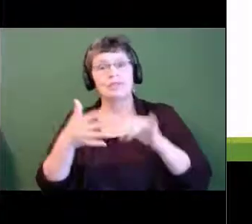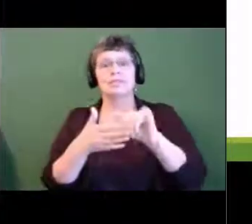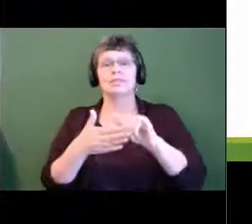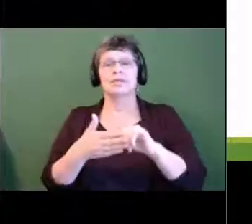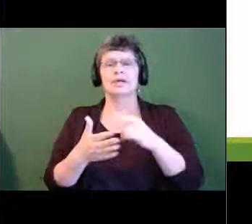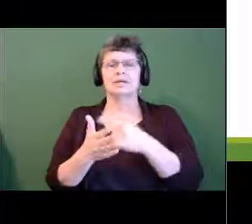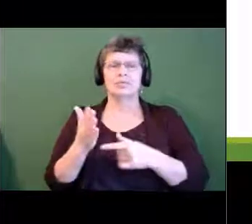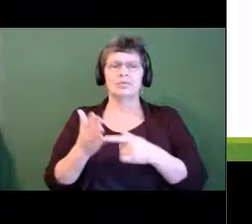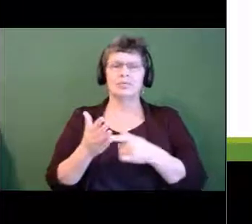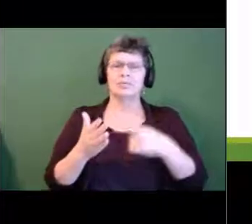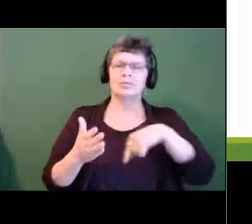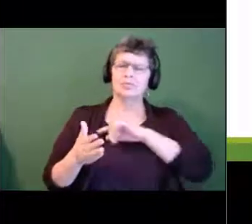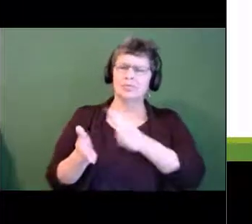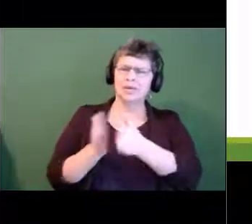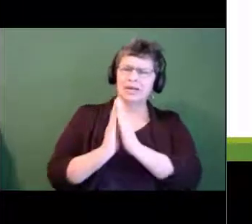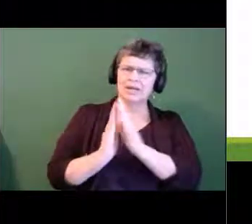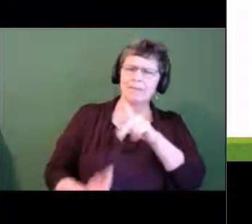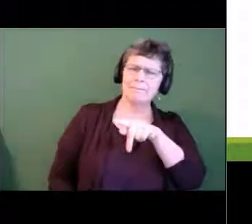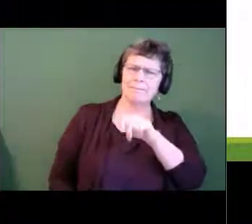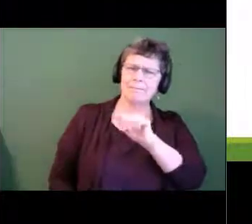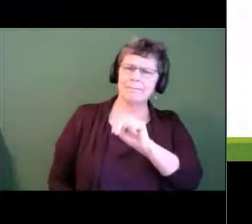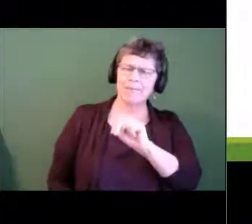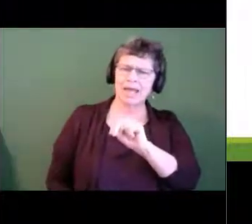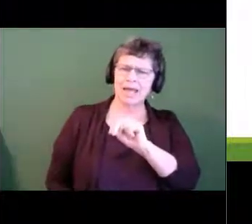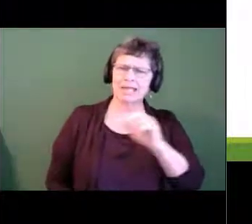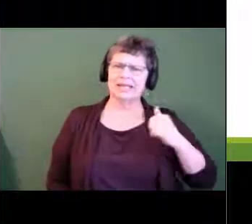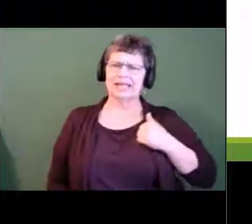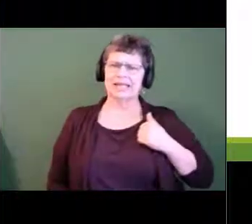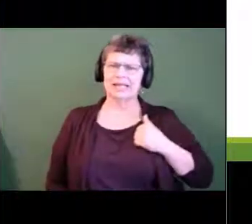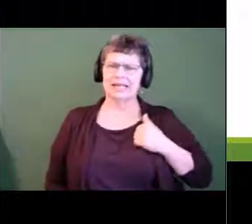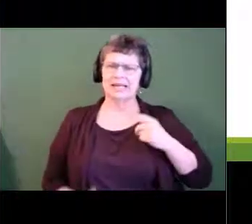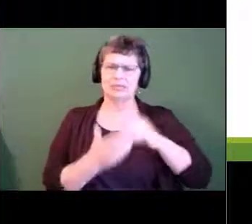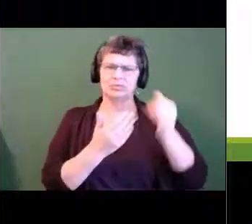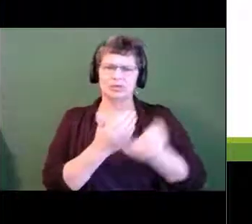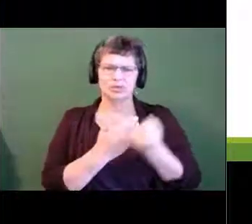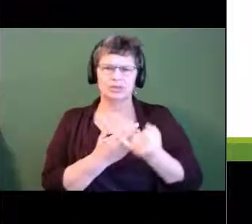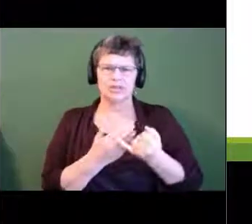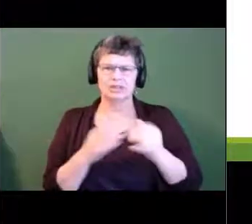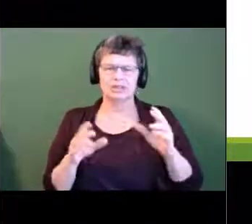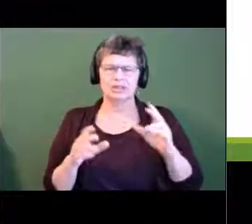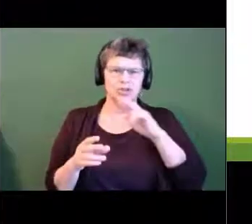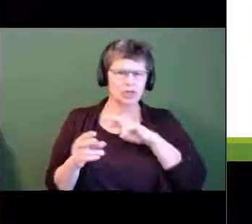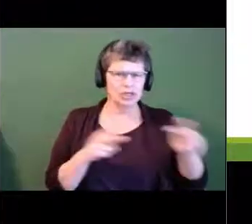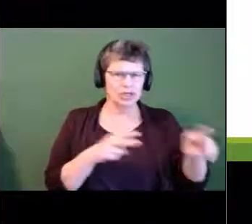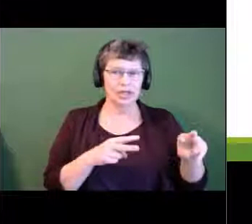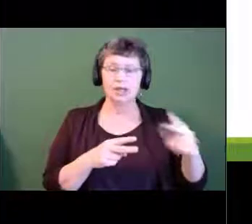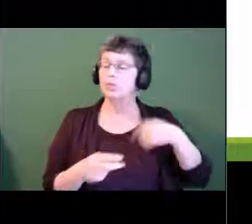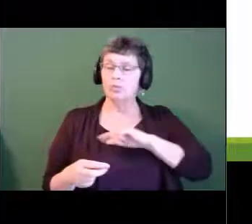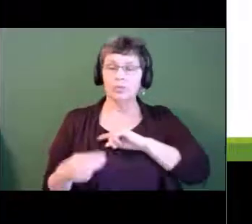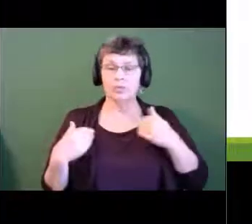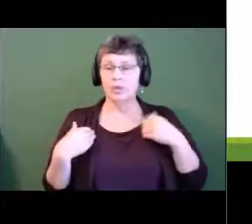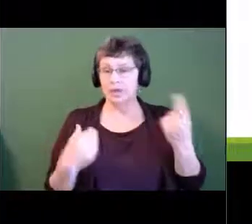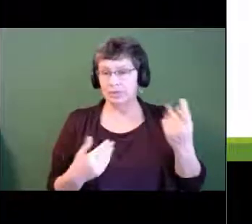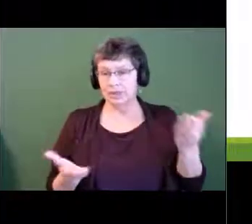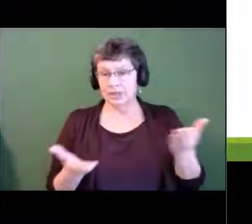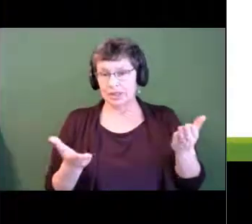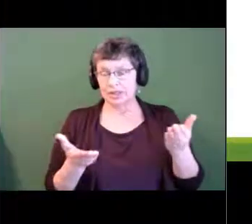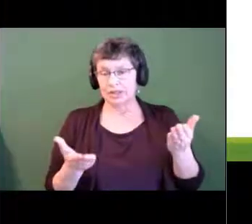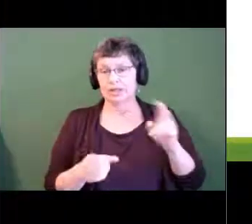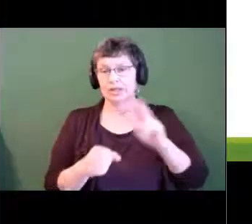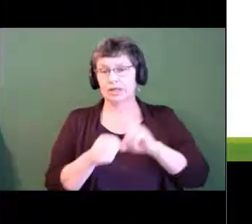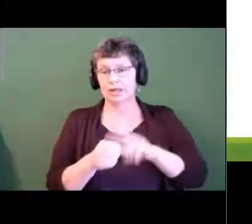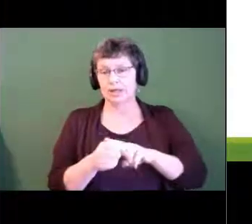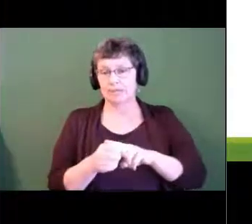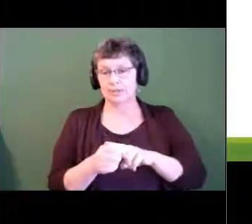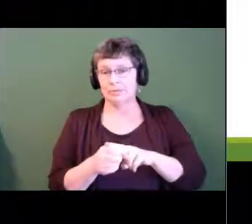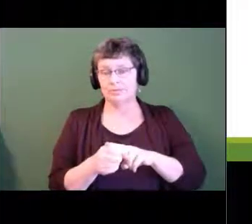increasing seniors' inclusion in their communities. So we had a project here in Nanaimo, and like all the projects, we're supposed to